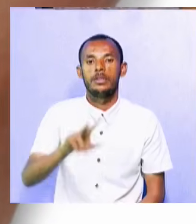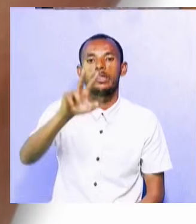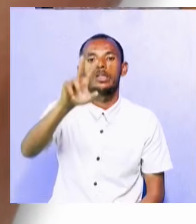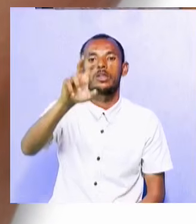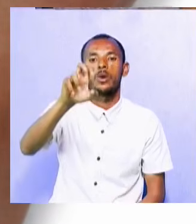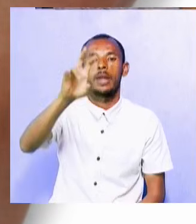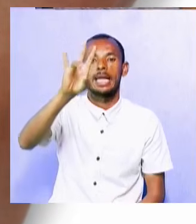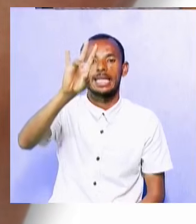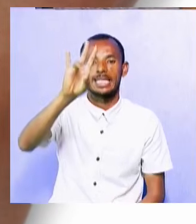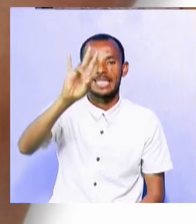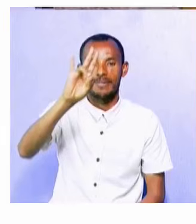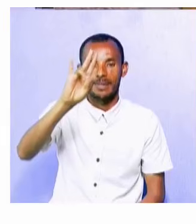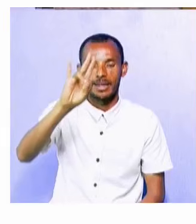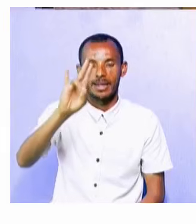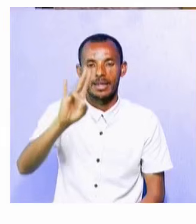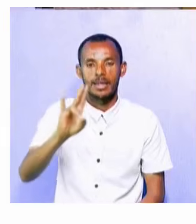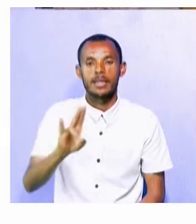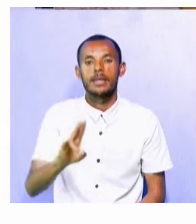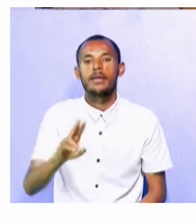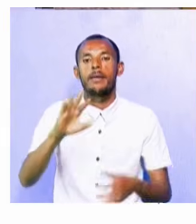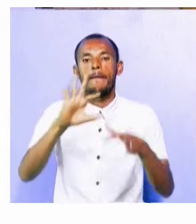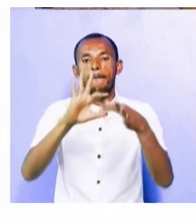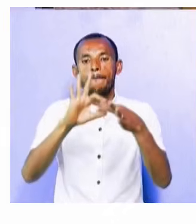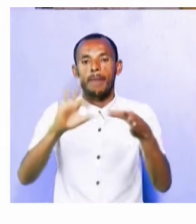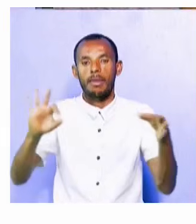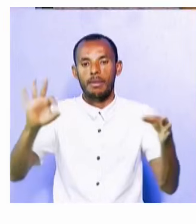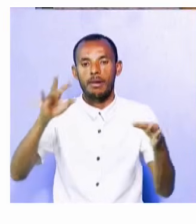27 meter cube.